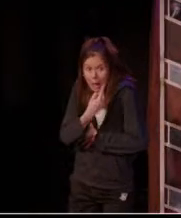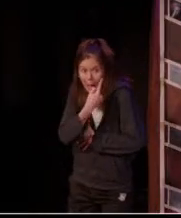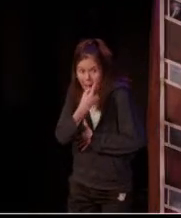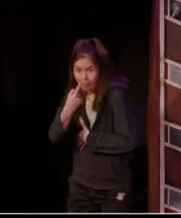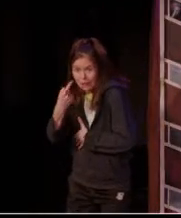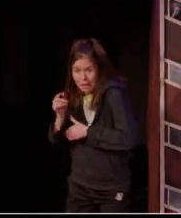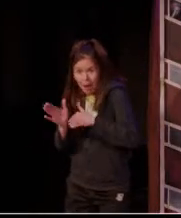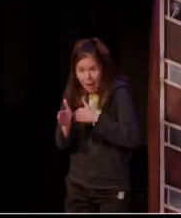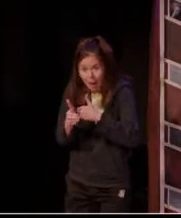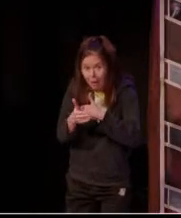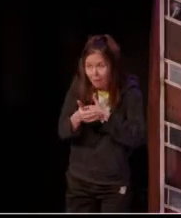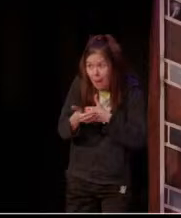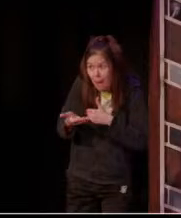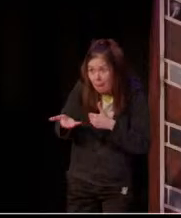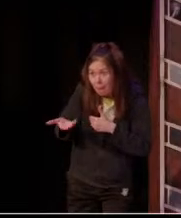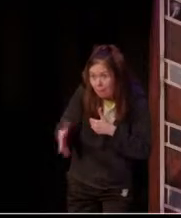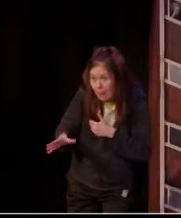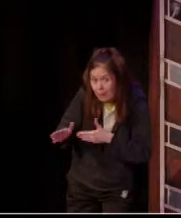more commentary.